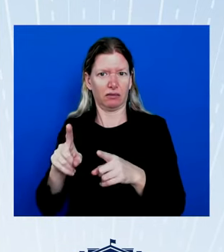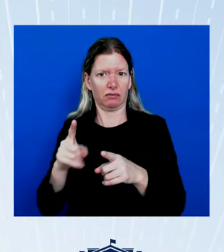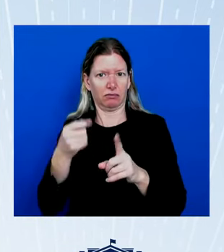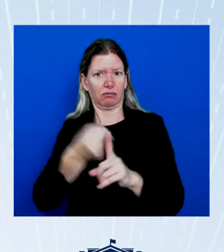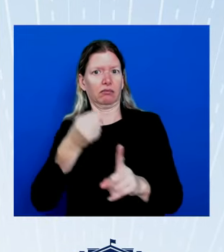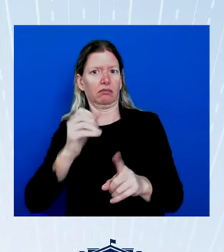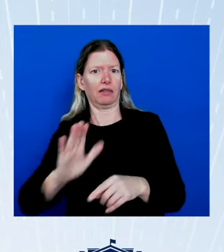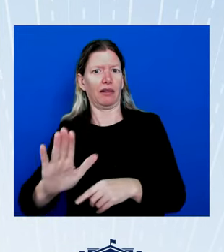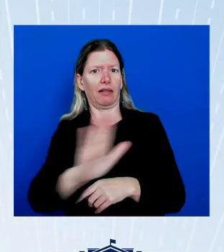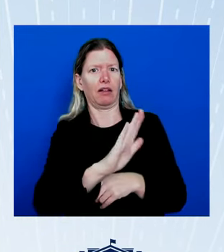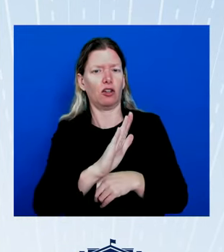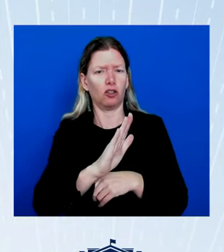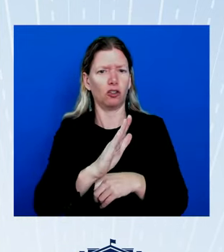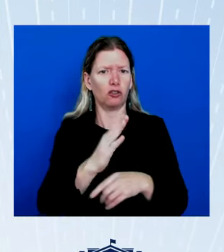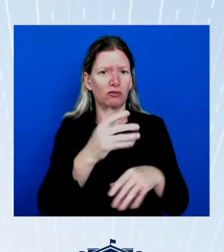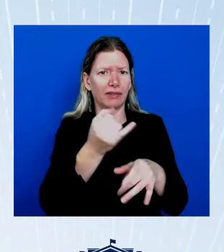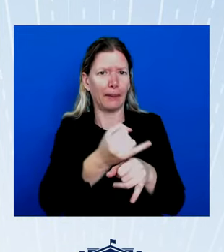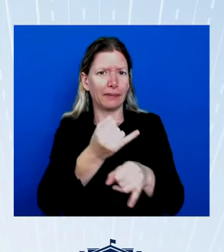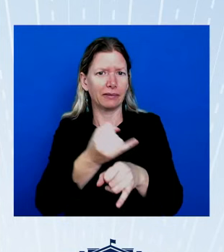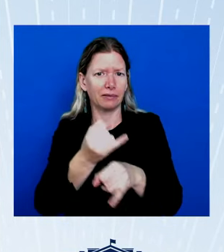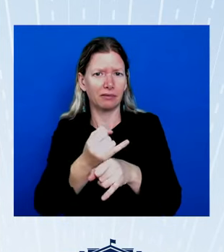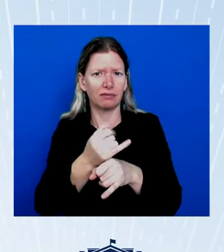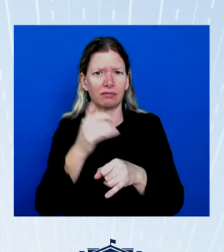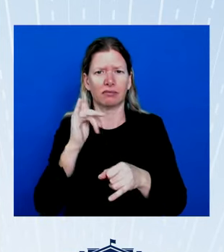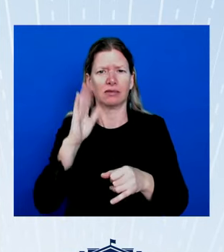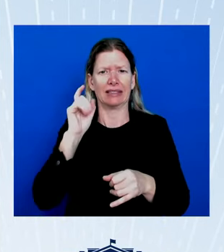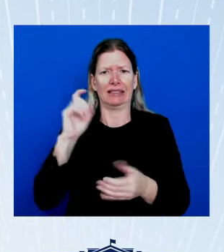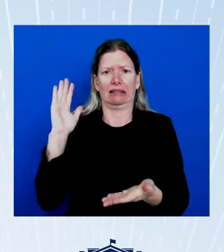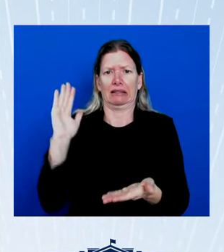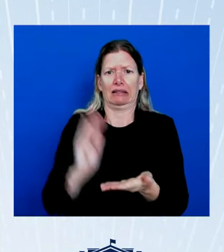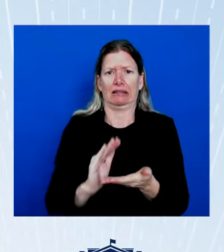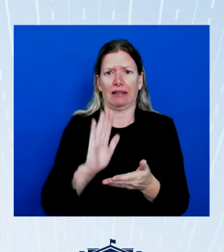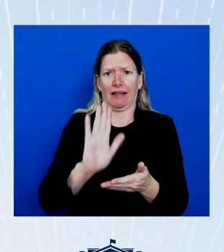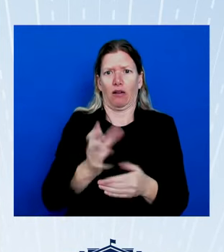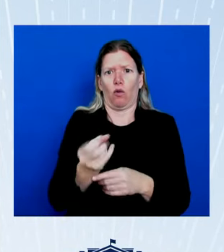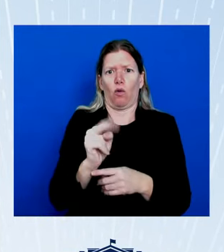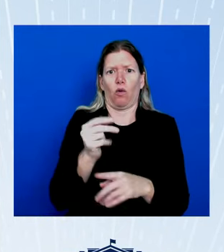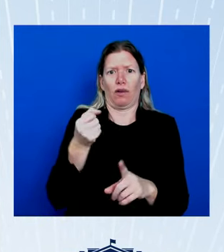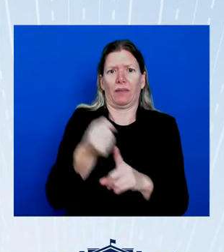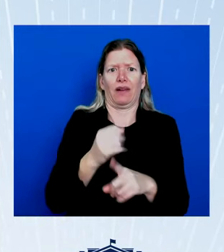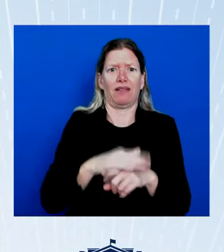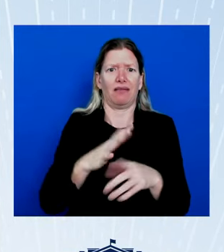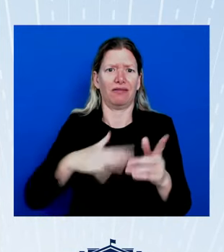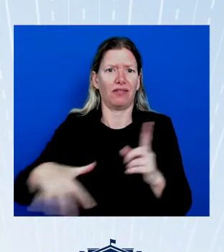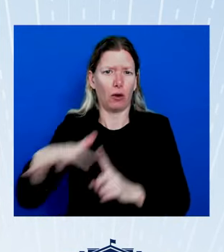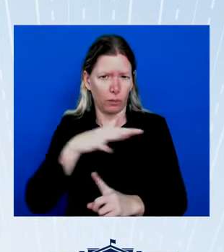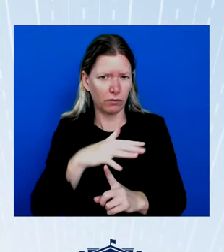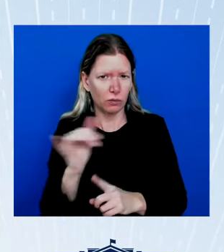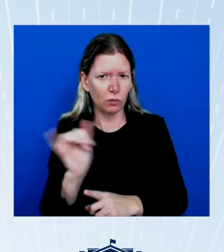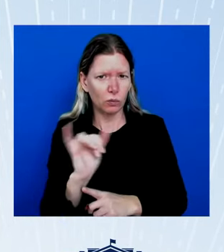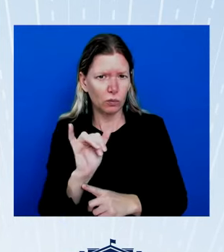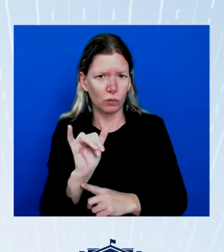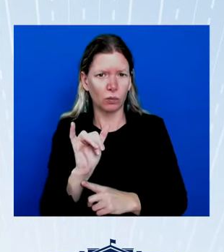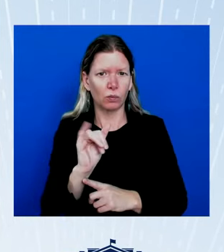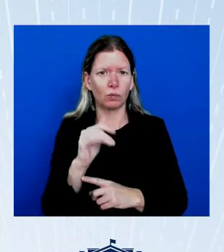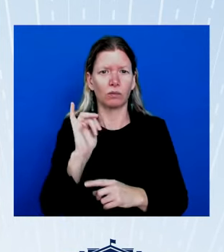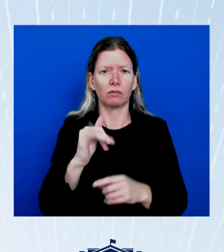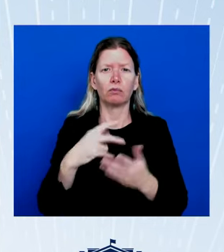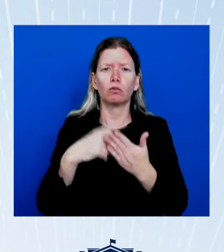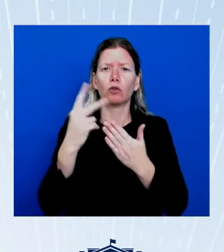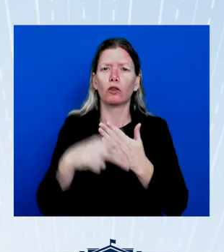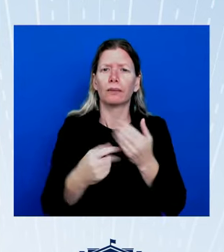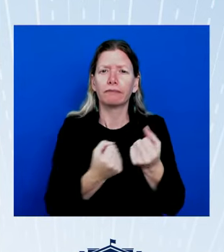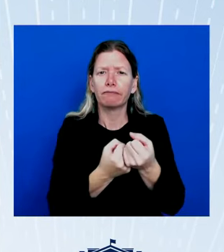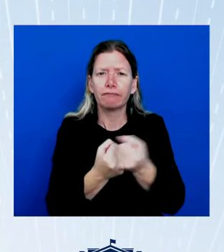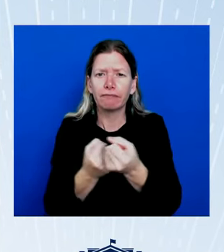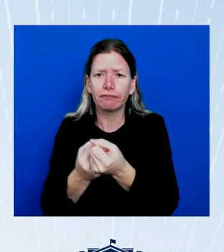Humanities Organizations program supports these efforts by offering federal matching funds for comprehensive organizational assessments that